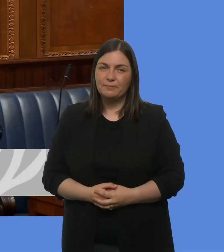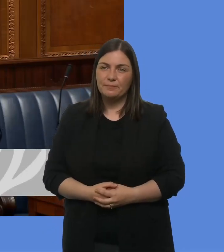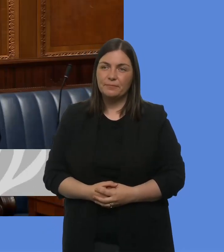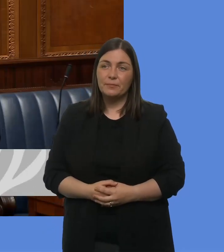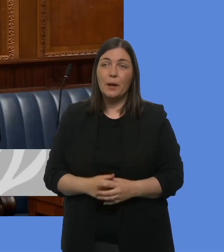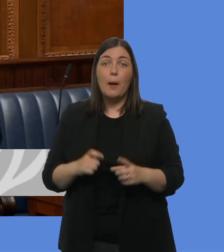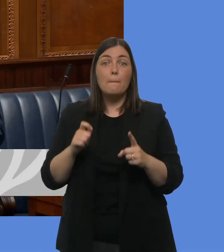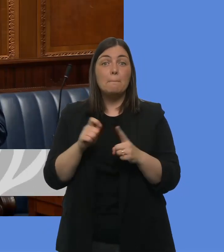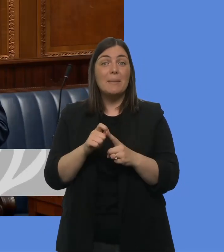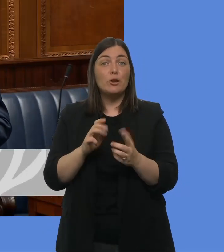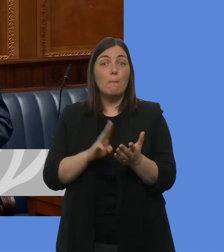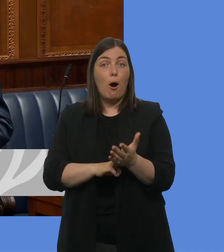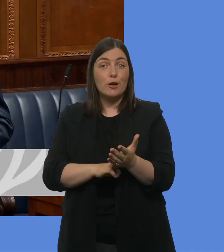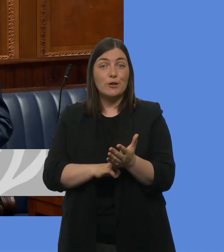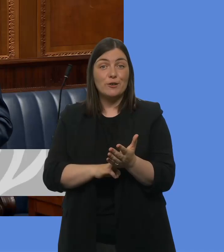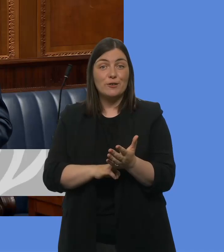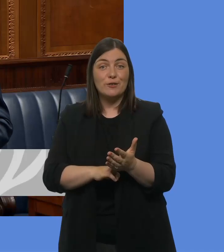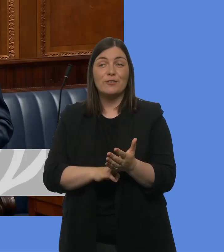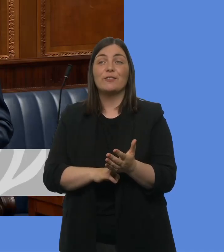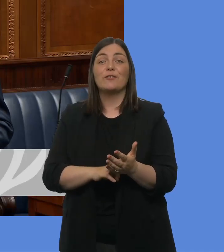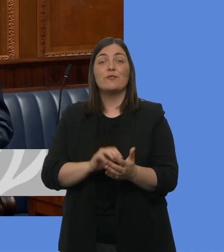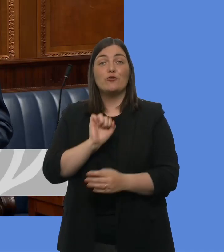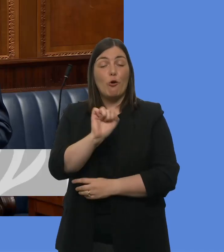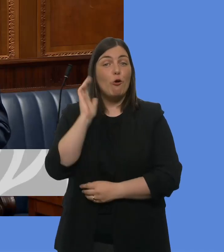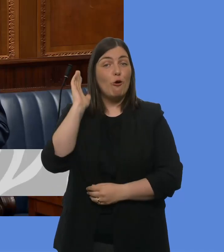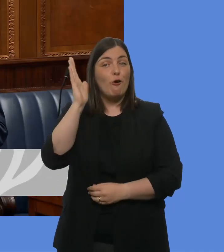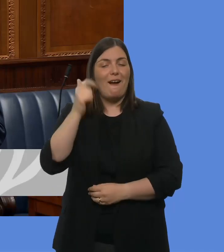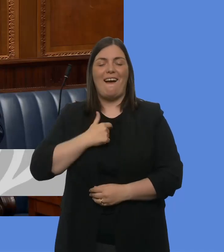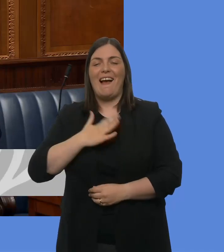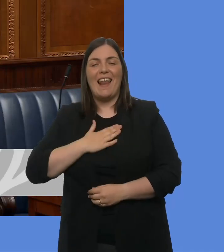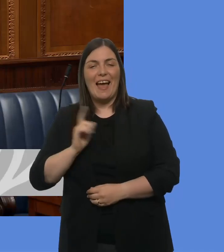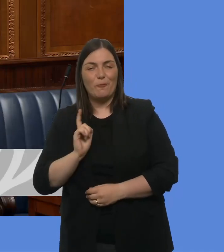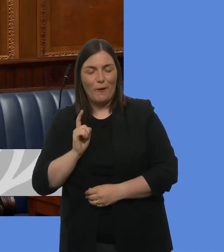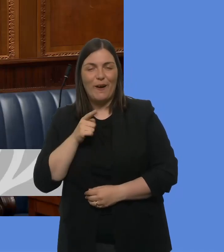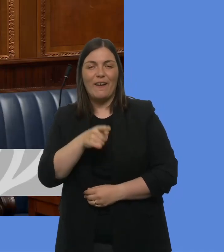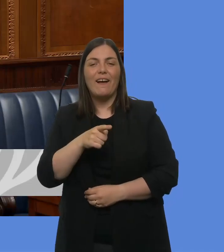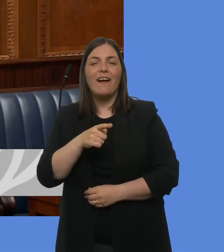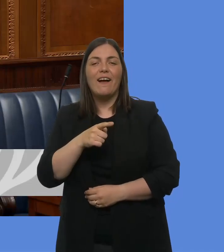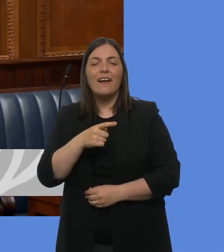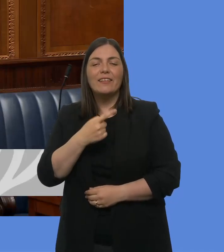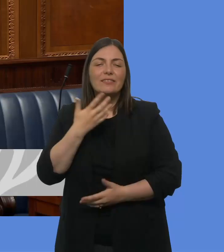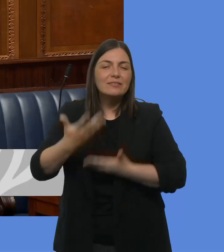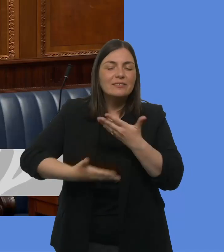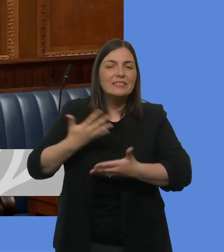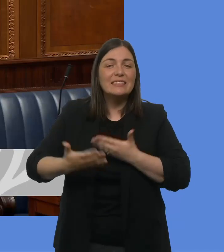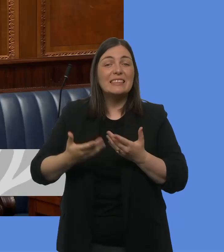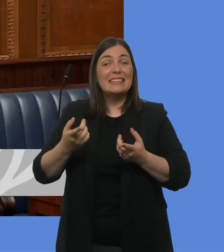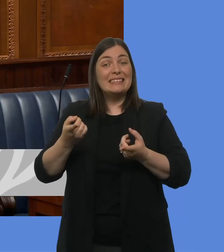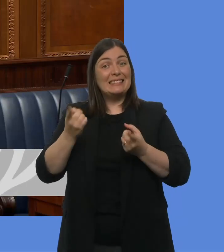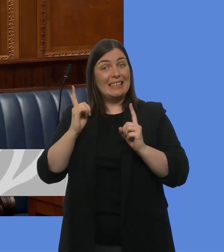Peter Martin, one of the things I loved about what you said is you spoke about the teachers and families' expectations